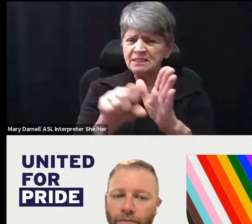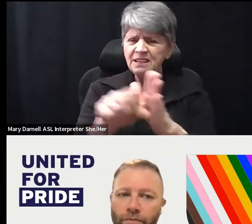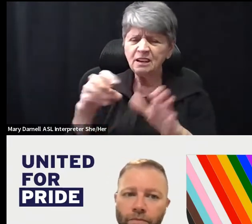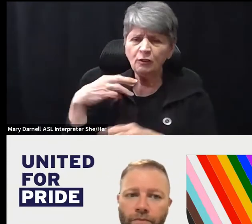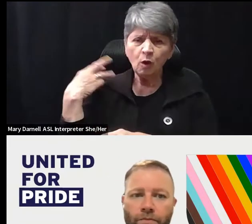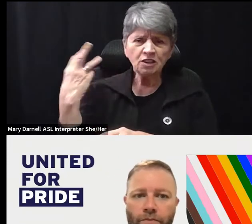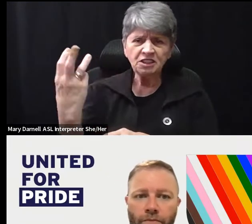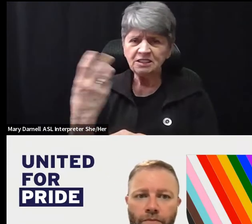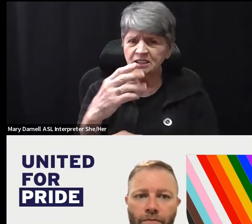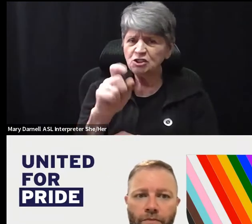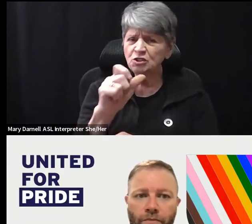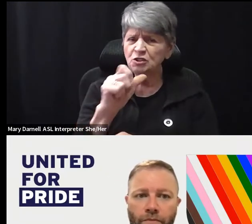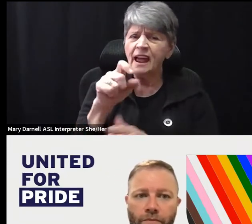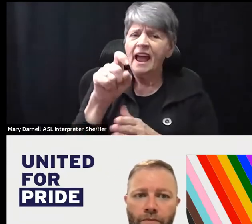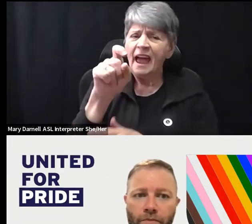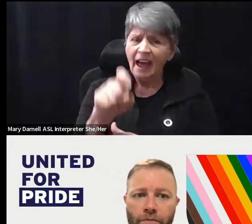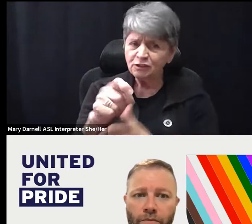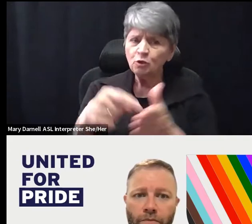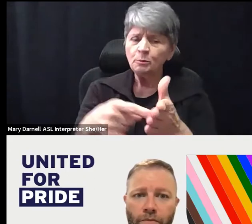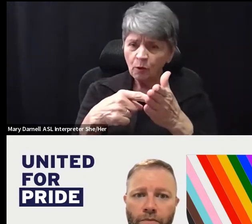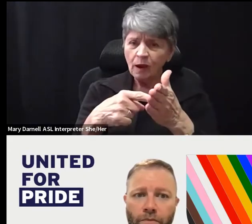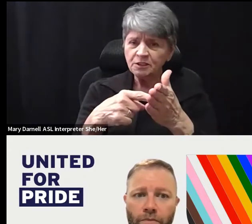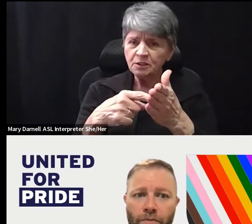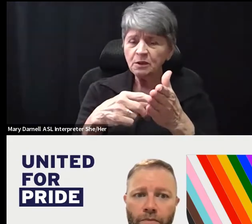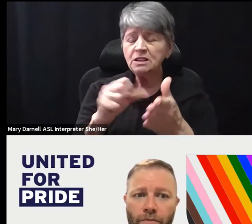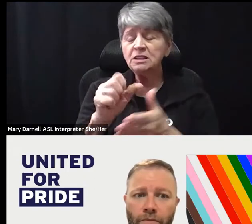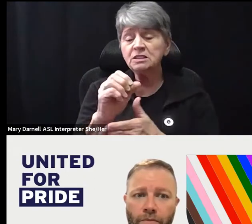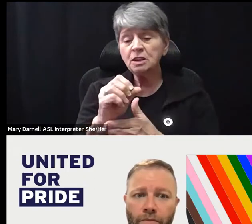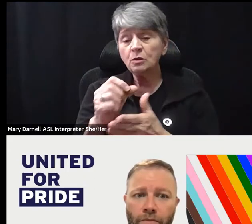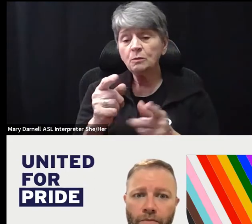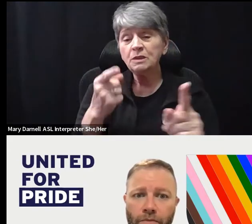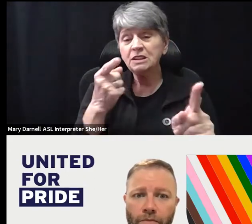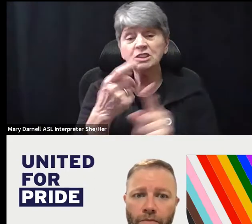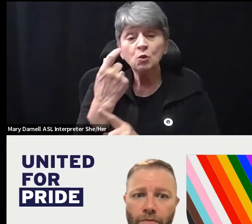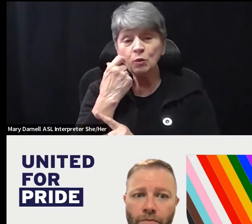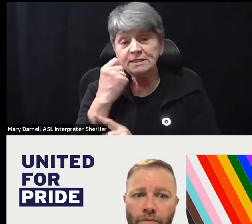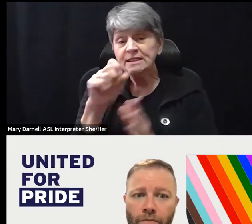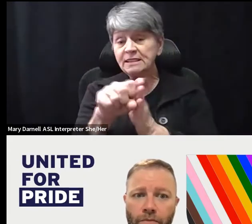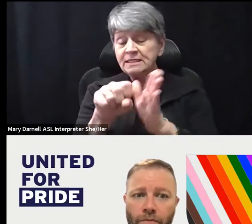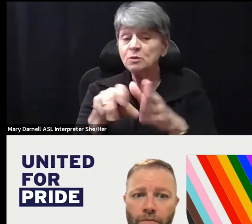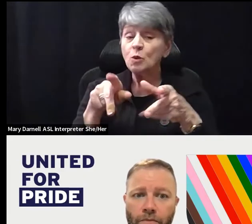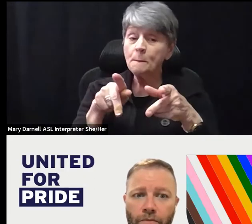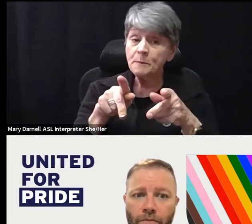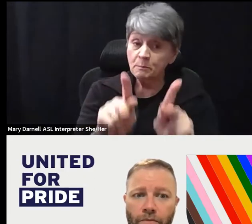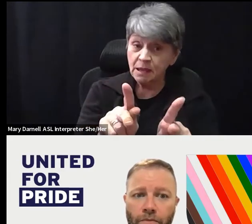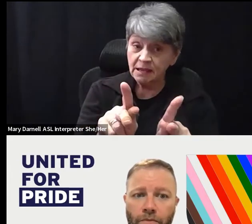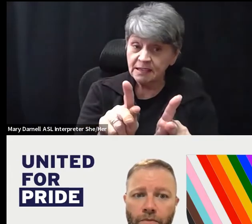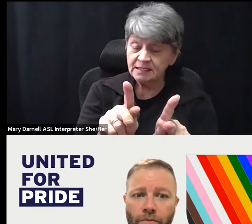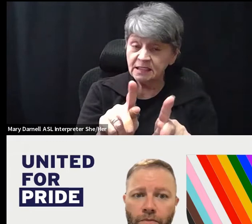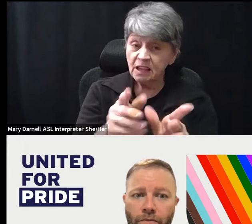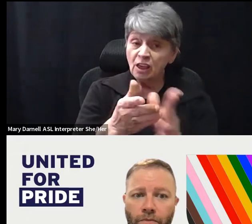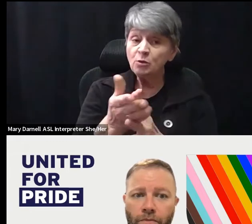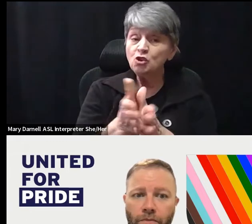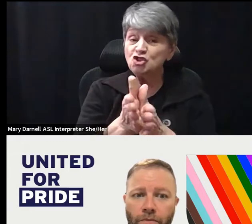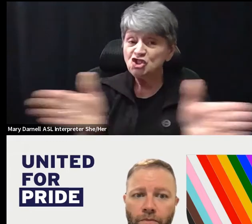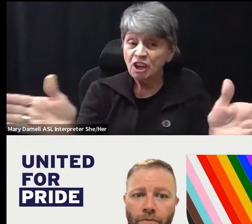state of the law was until very recently, that states were permitted to fund religious institutions through generally available funding programs.